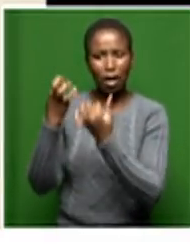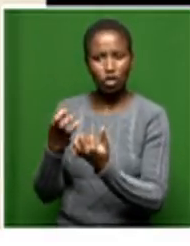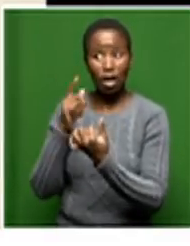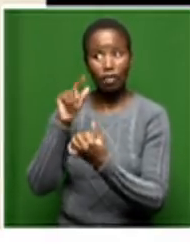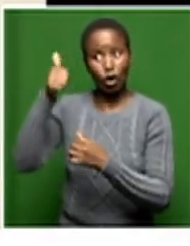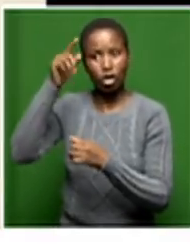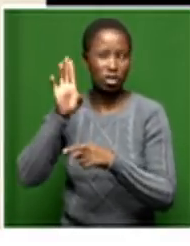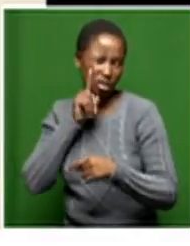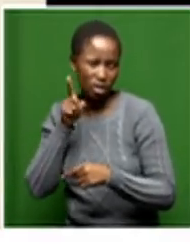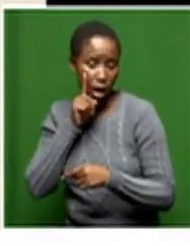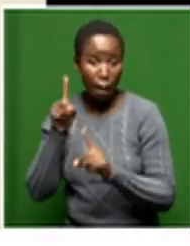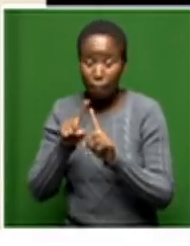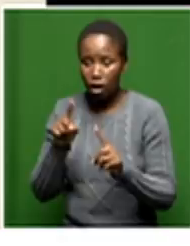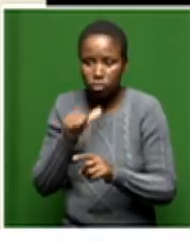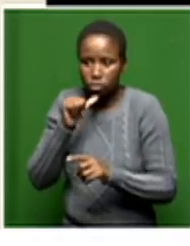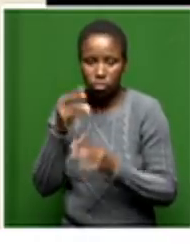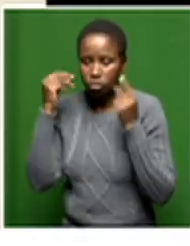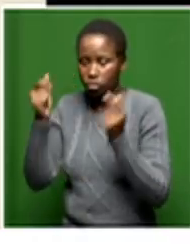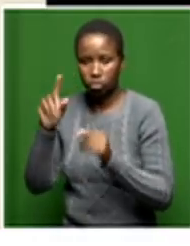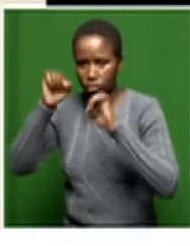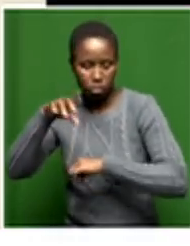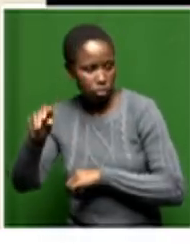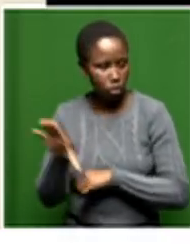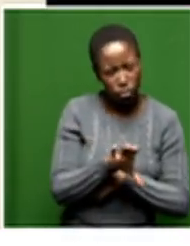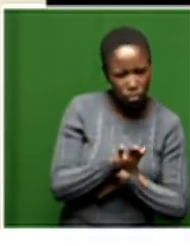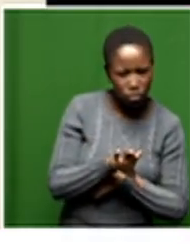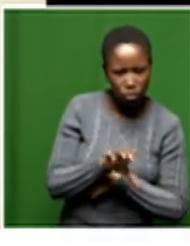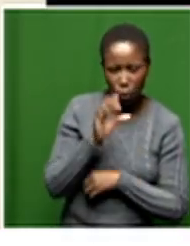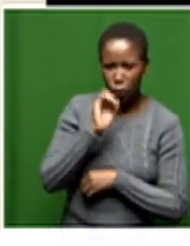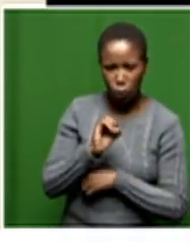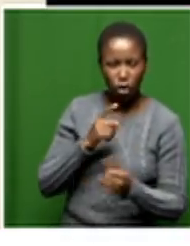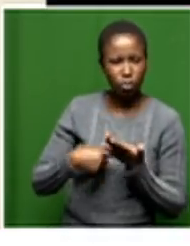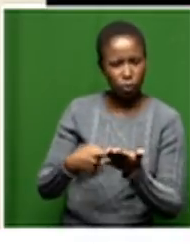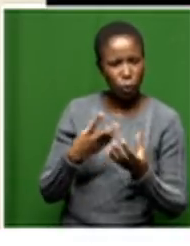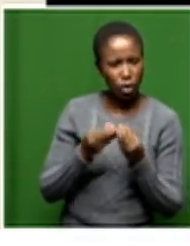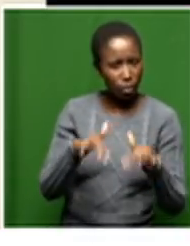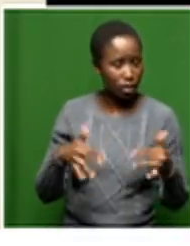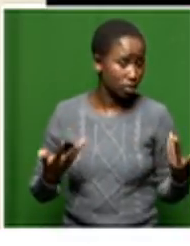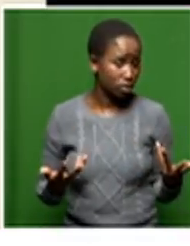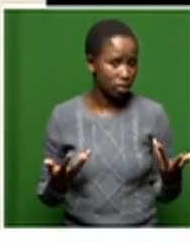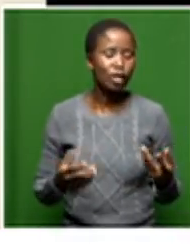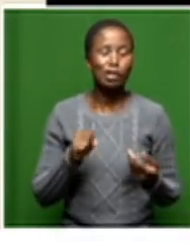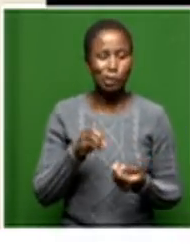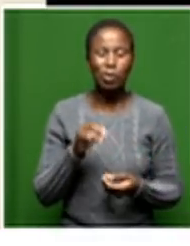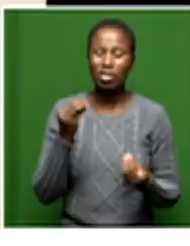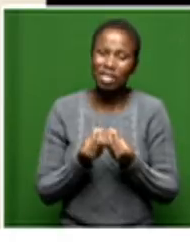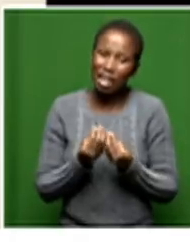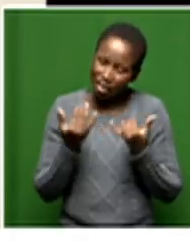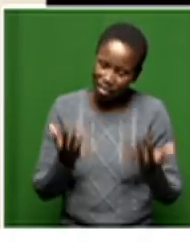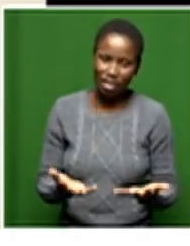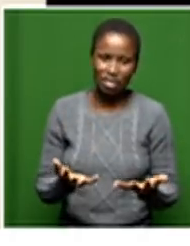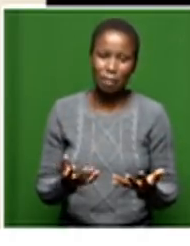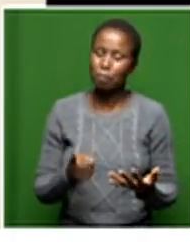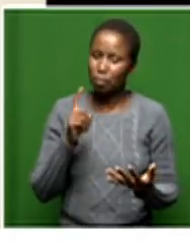as if nothing had happened. And that board had not accounted to Parliament before they were given the money. It's as simple as that. We need to take ourselves seriously as